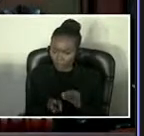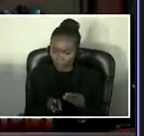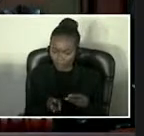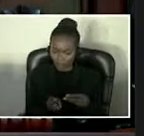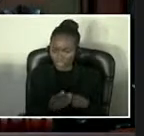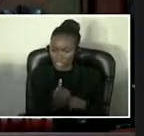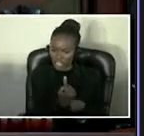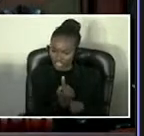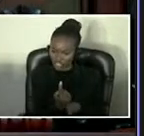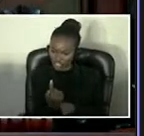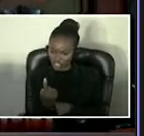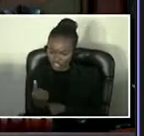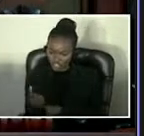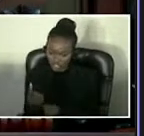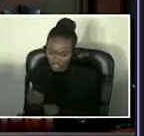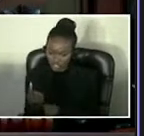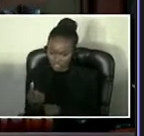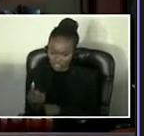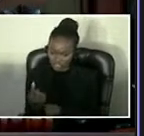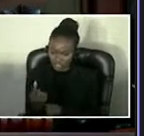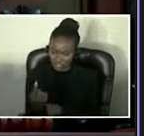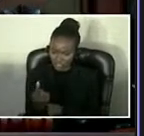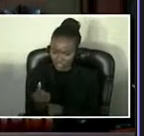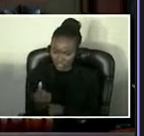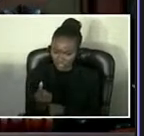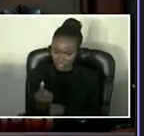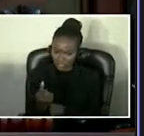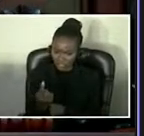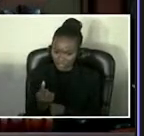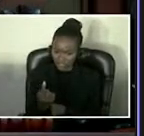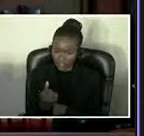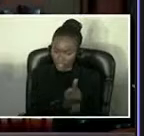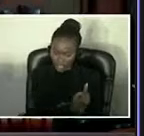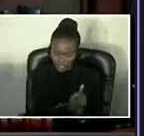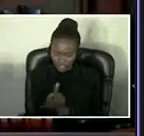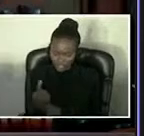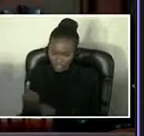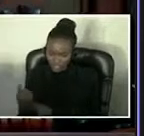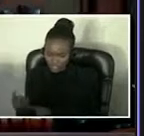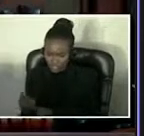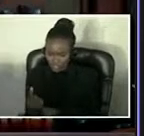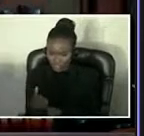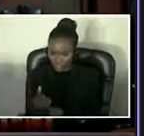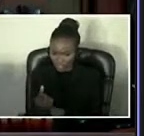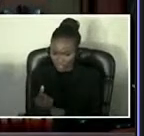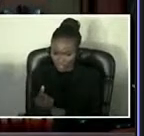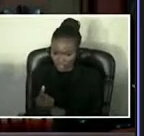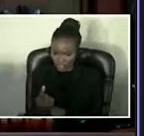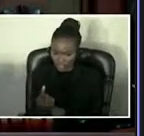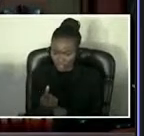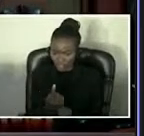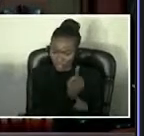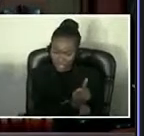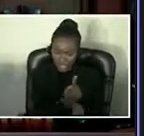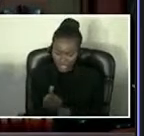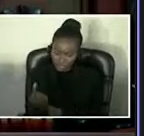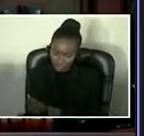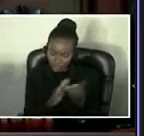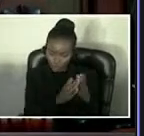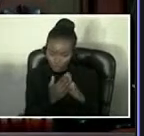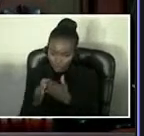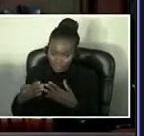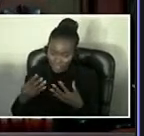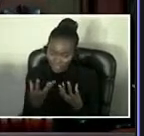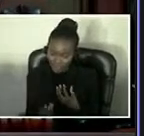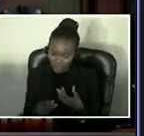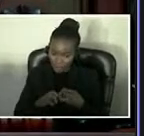every com for each and every facility that is having a problem when it comes to the issue of water it further